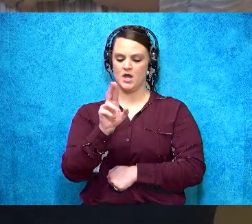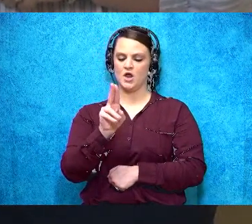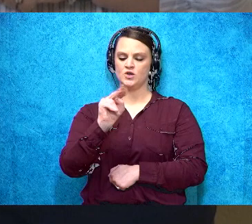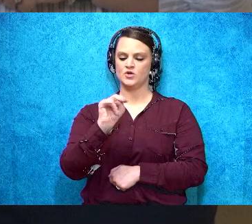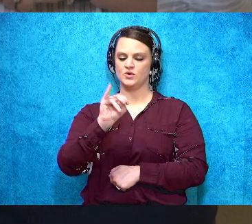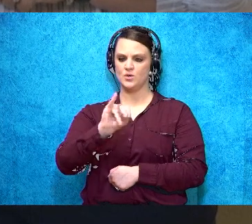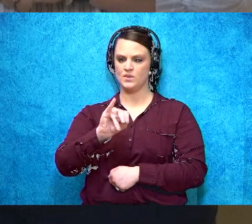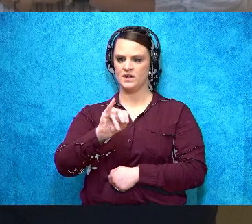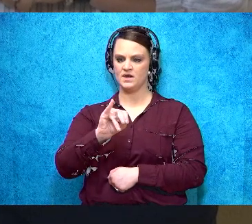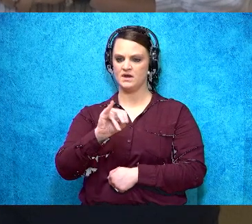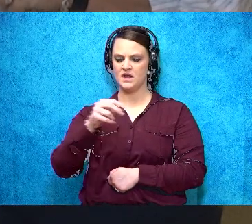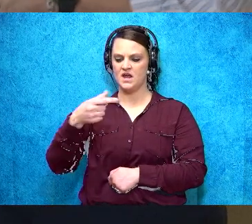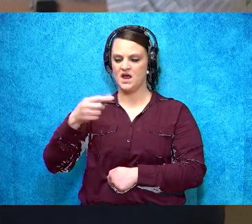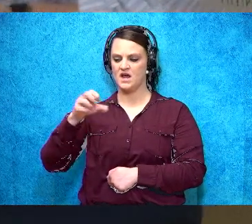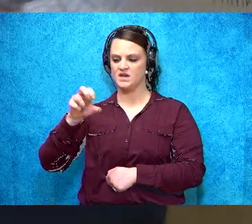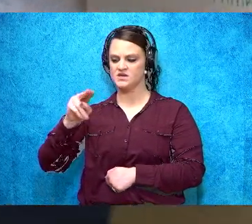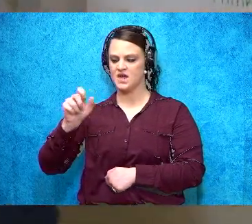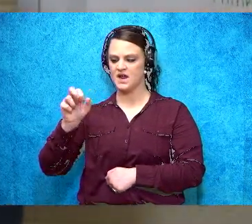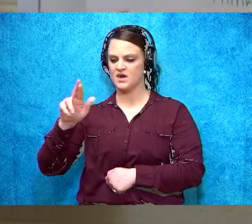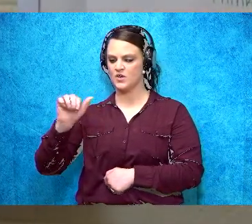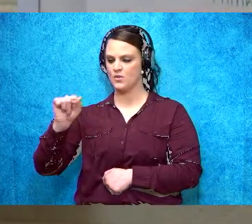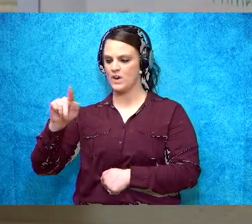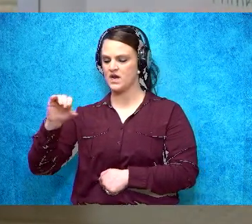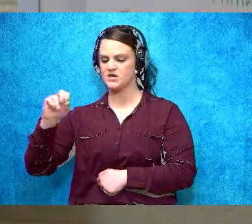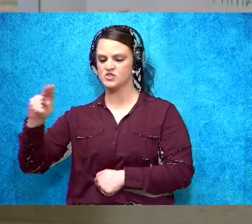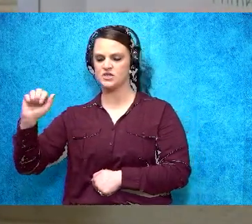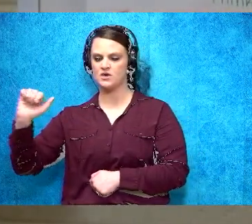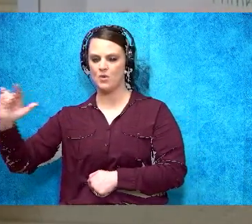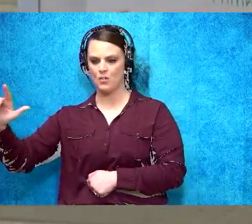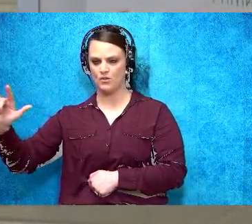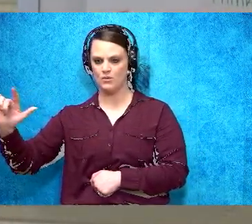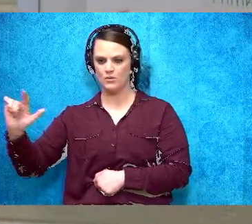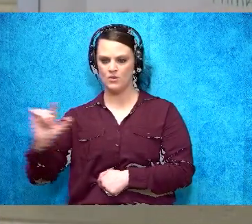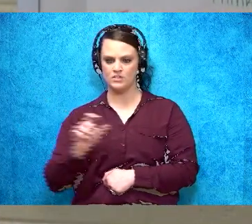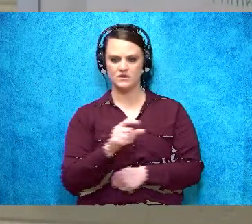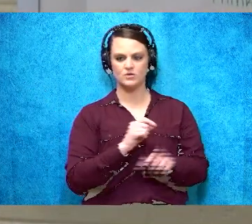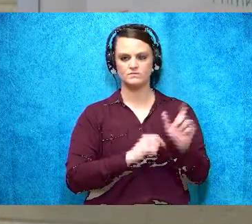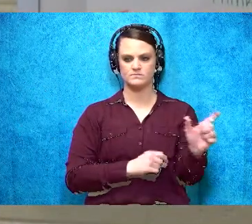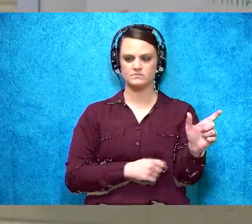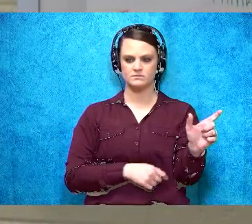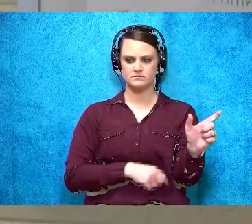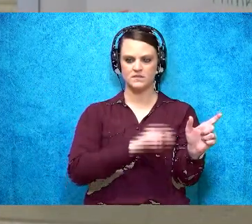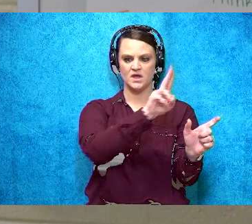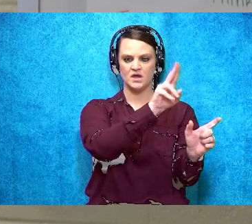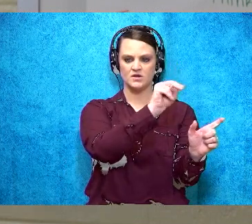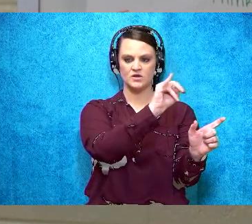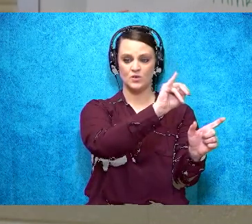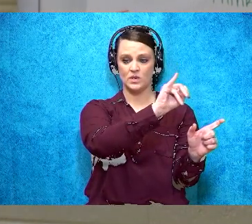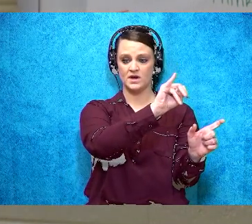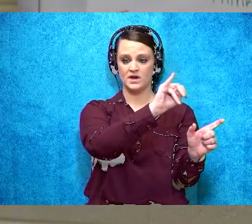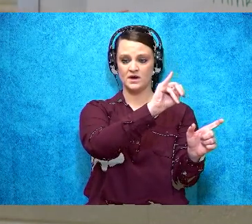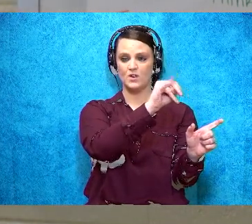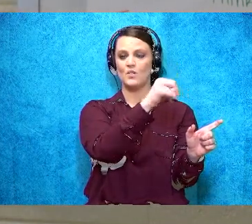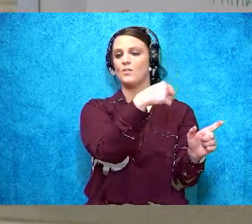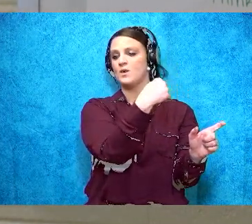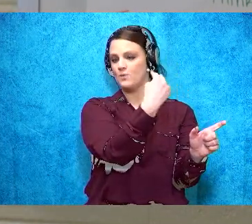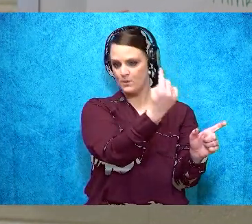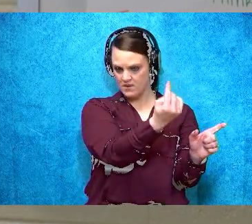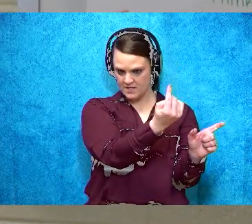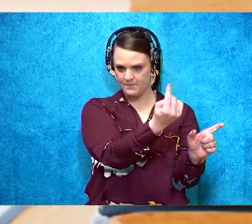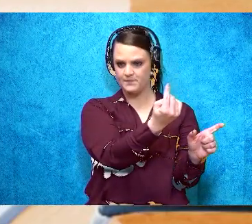Unigenerational. Wow, that's a big word. Let's see. We have, again, una, meaning